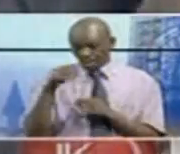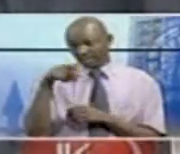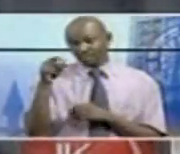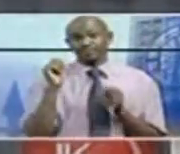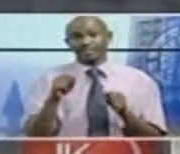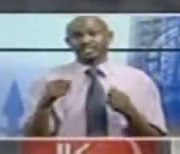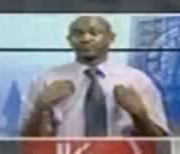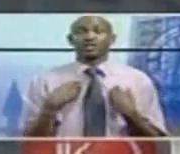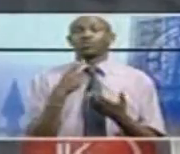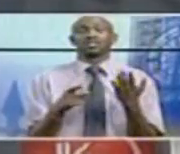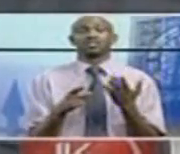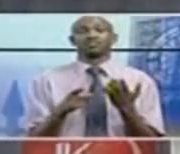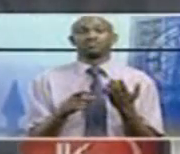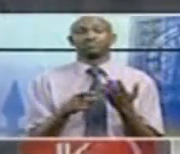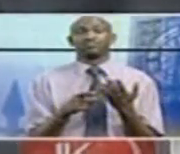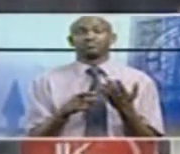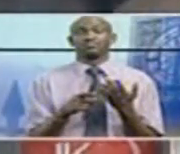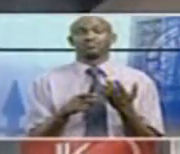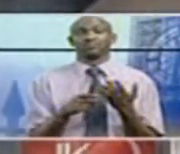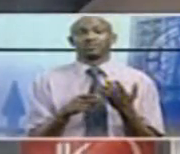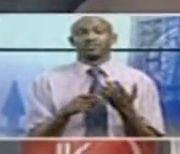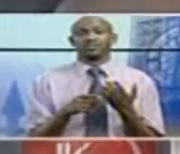their preoccupation and